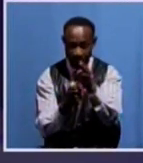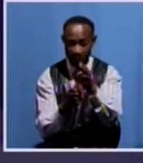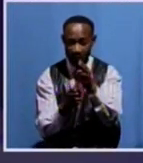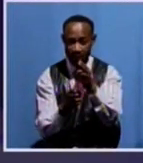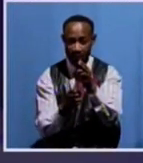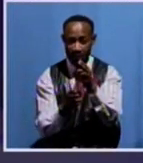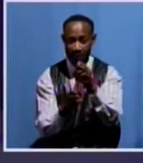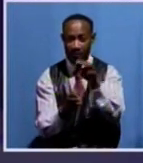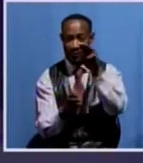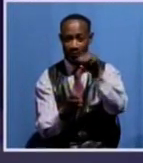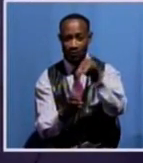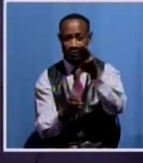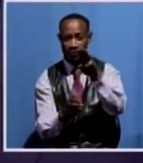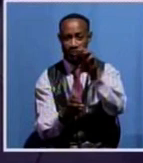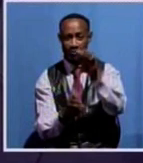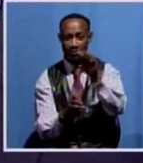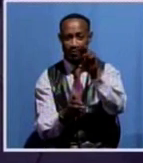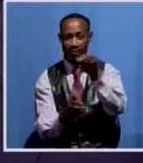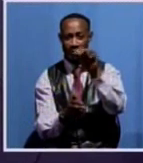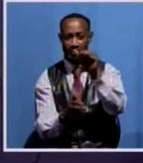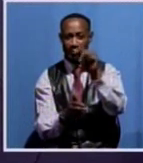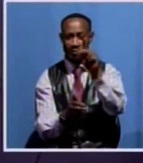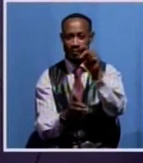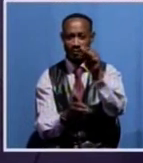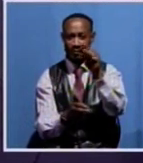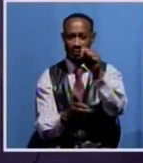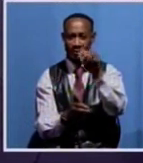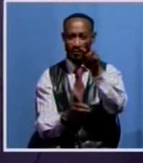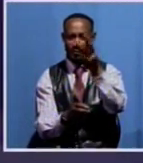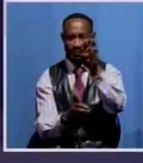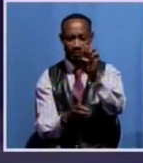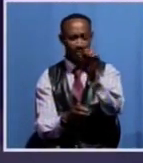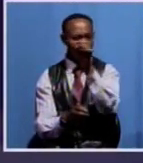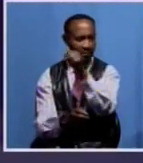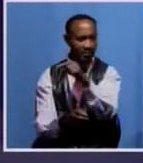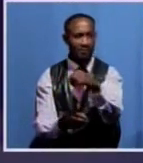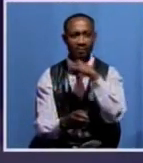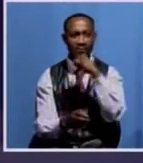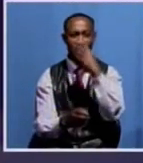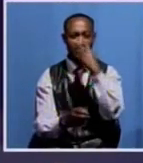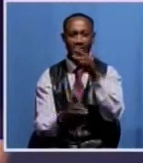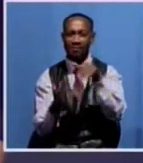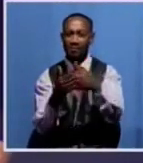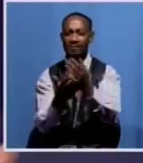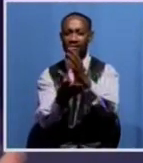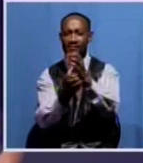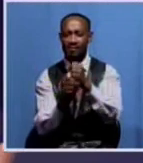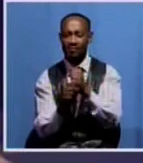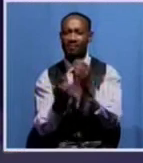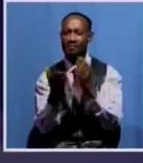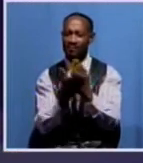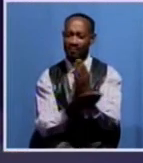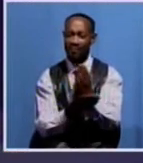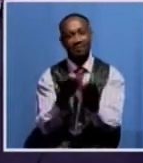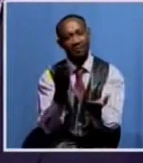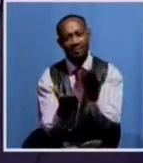an objective to pay dismantle domestic debt. We do not seem to be getting it right, or is it the lack of resources?